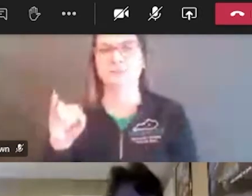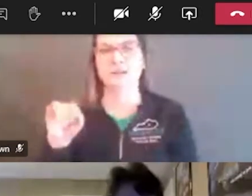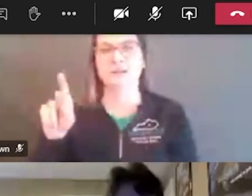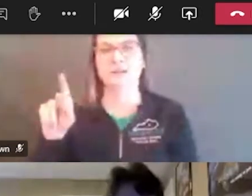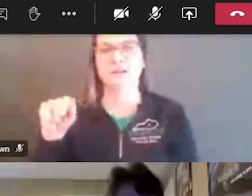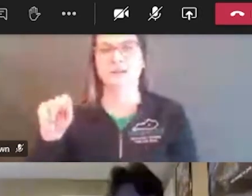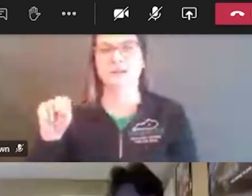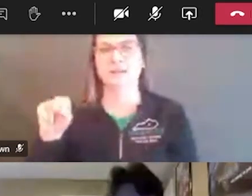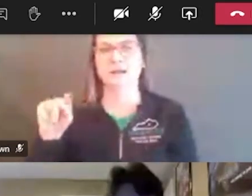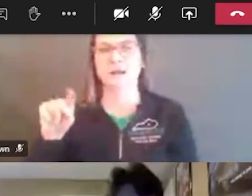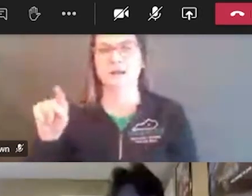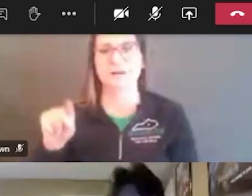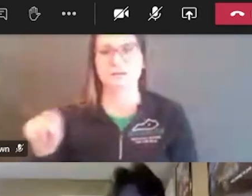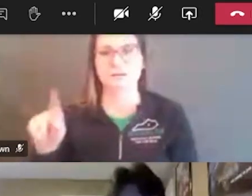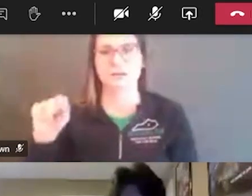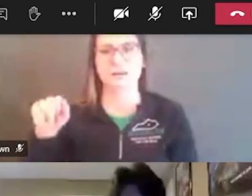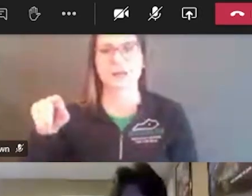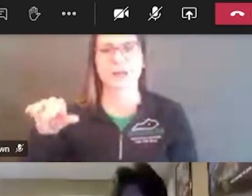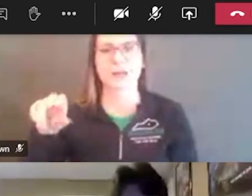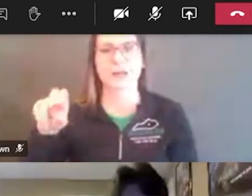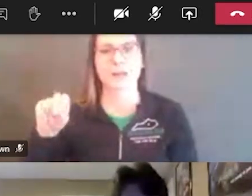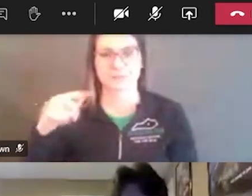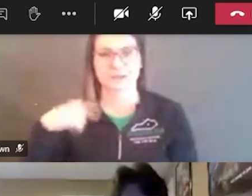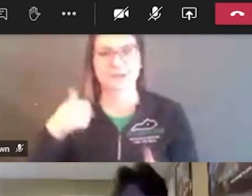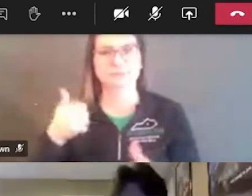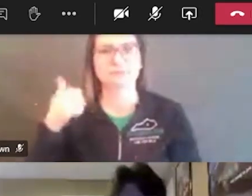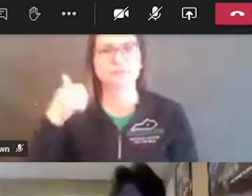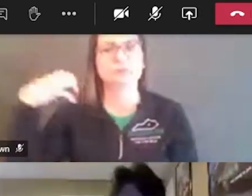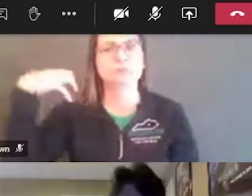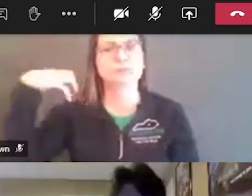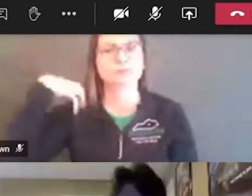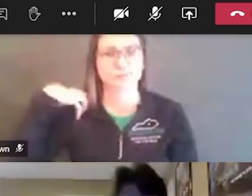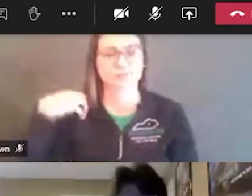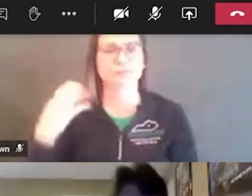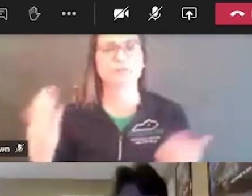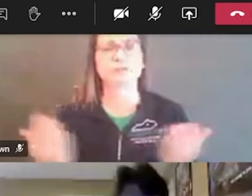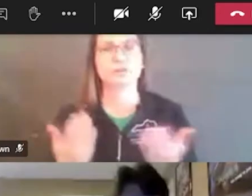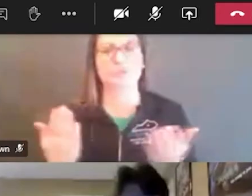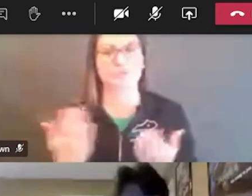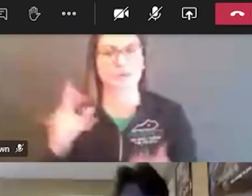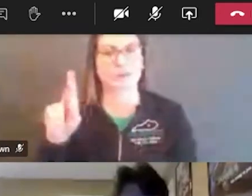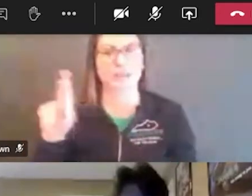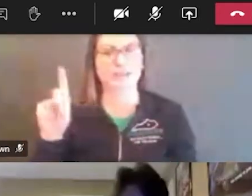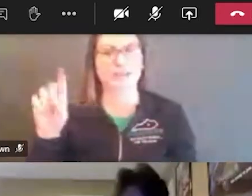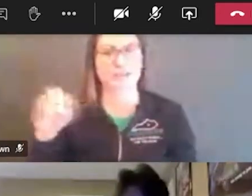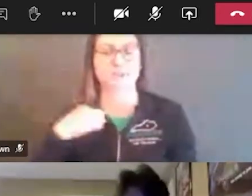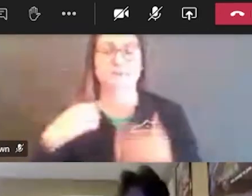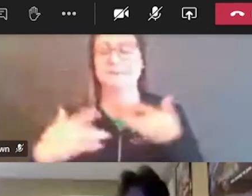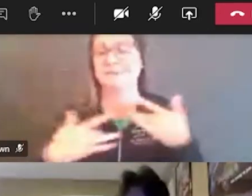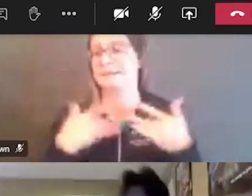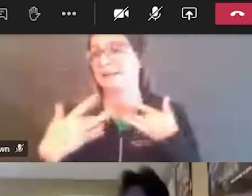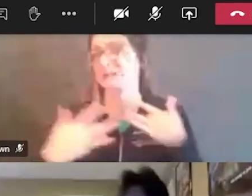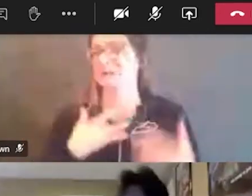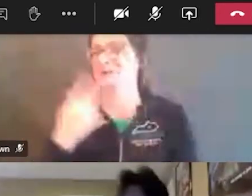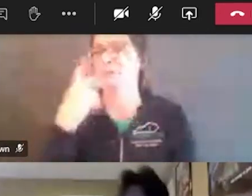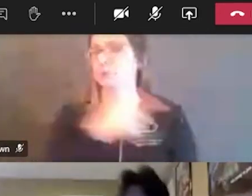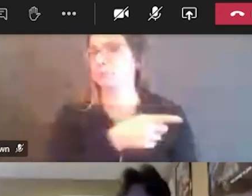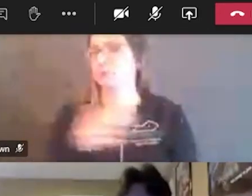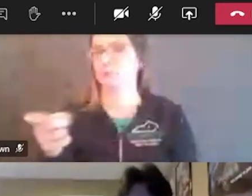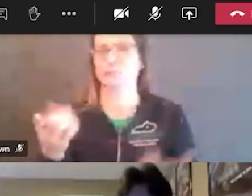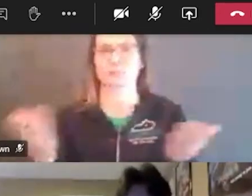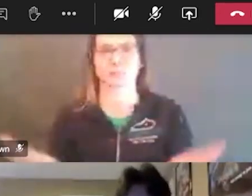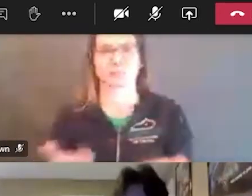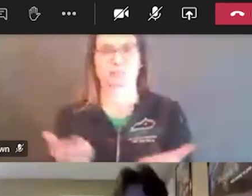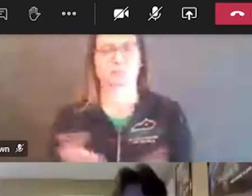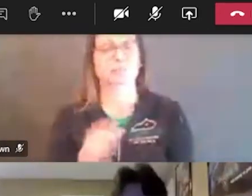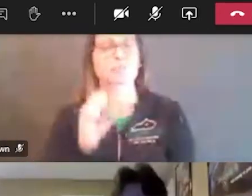Communications Officer at the Kentucky Department of Education, and I'm very excited to see you all today. So the first thing I'd like to